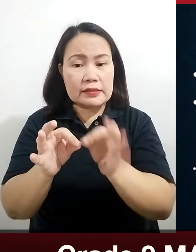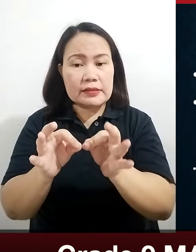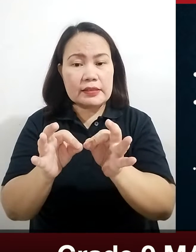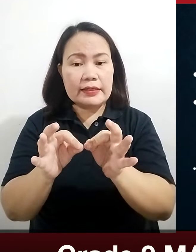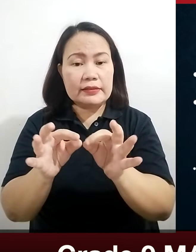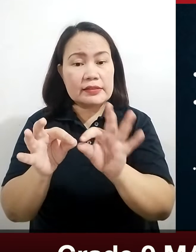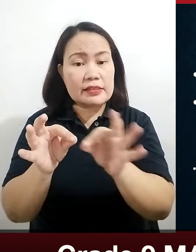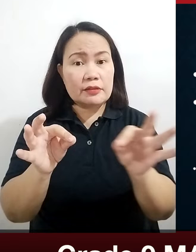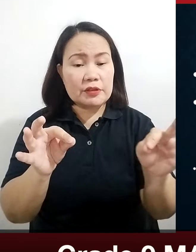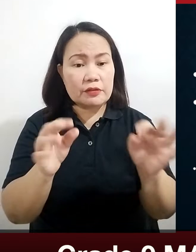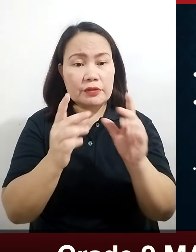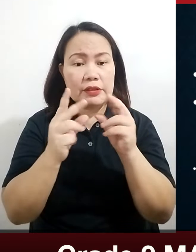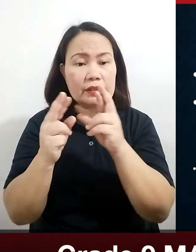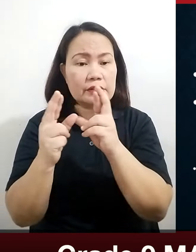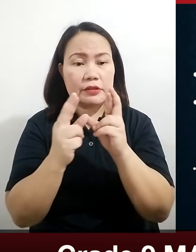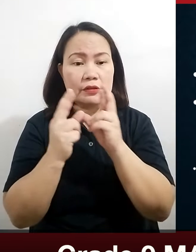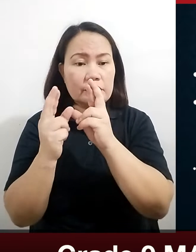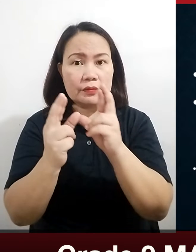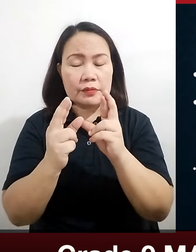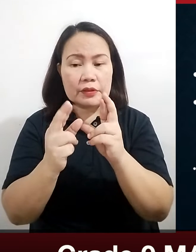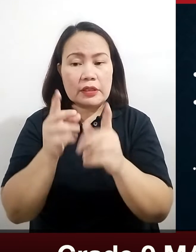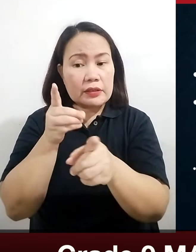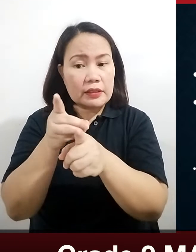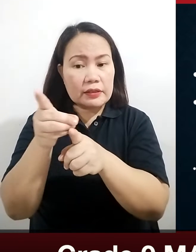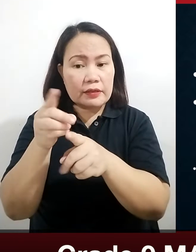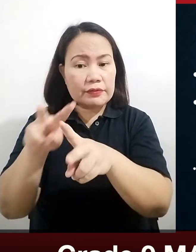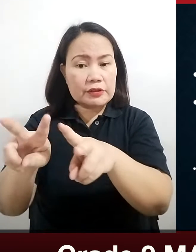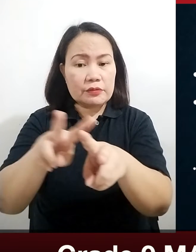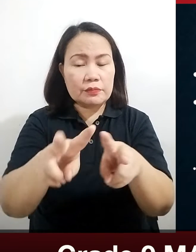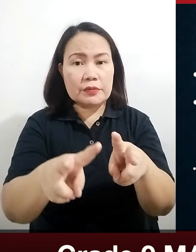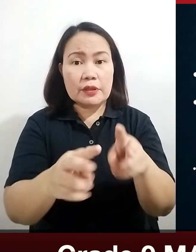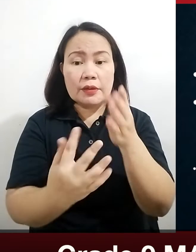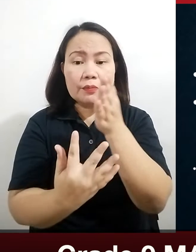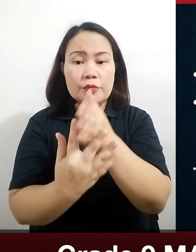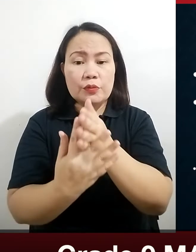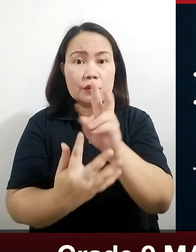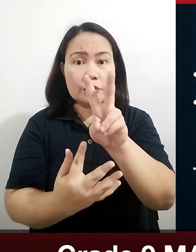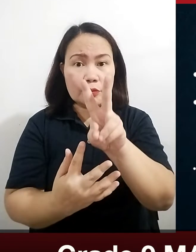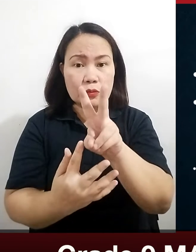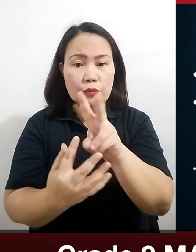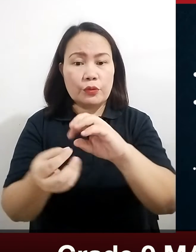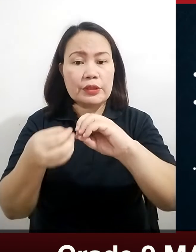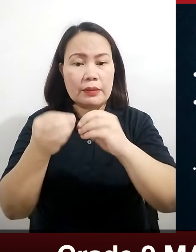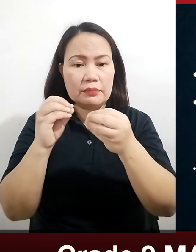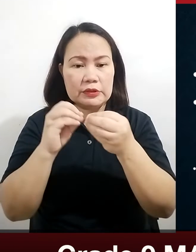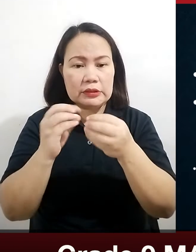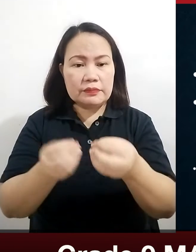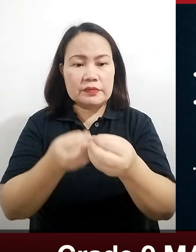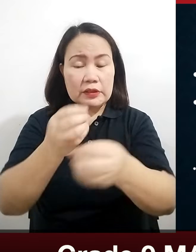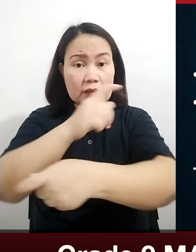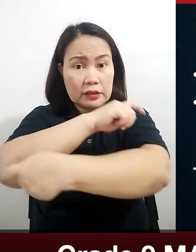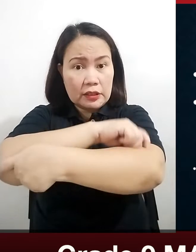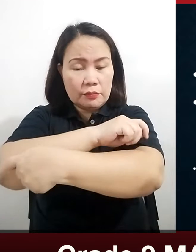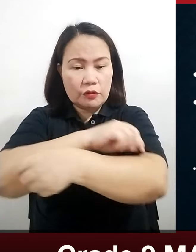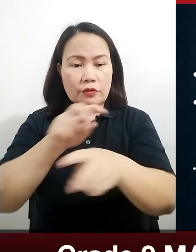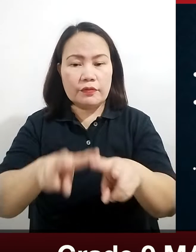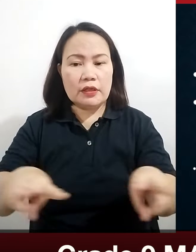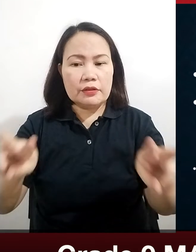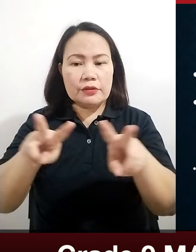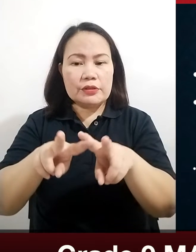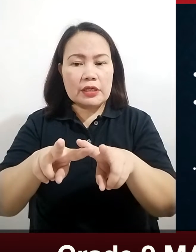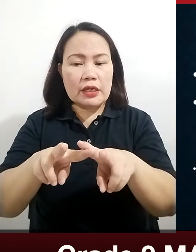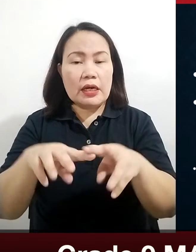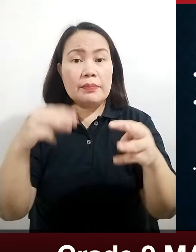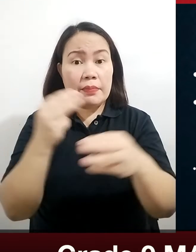involving direct variation between two quantities given by a table of values, a mathematical equation, a graph, and